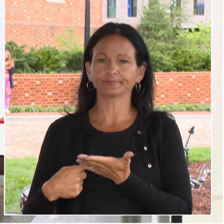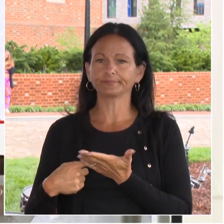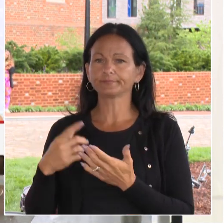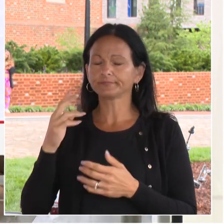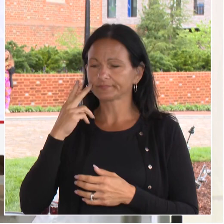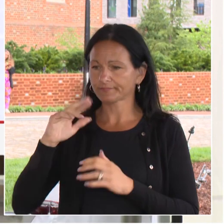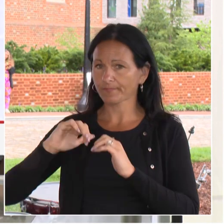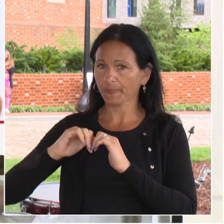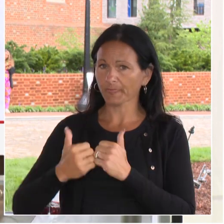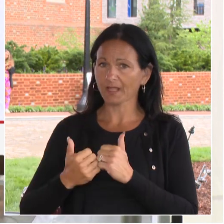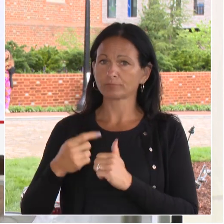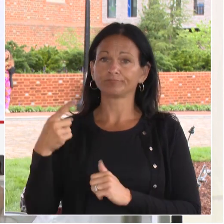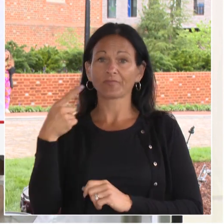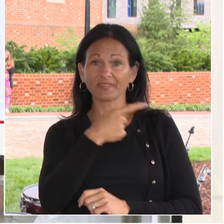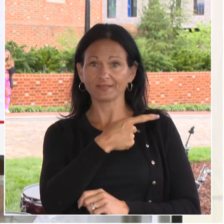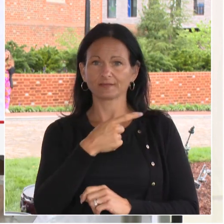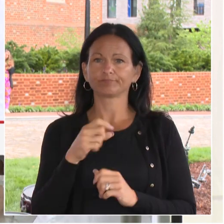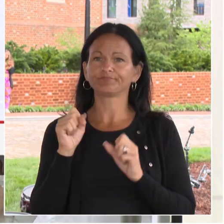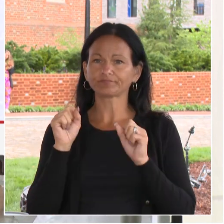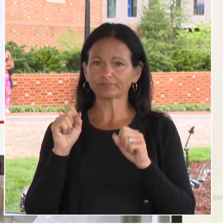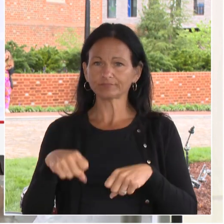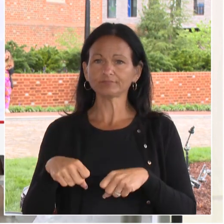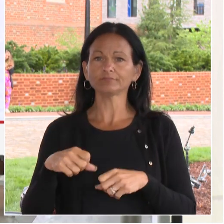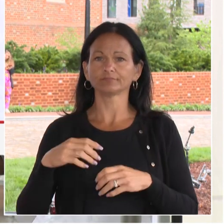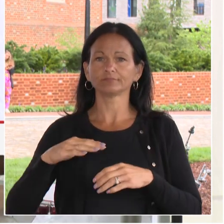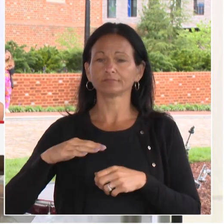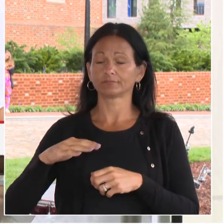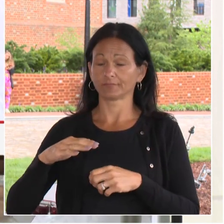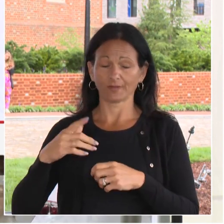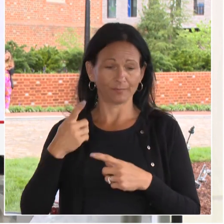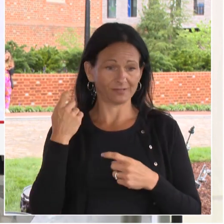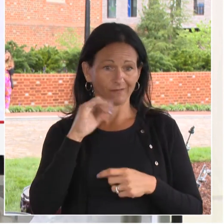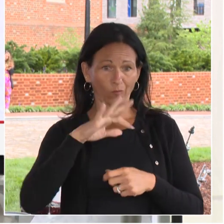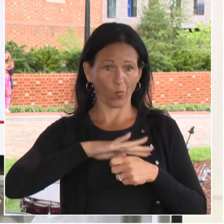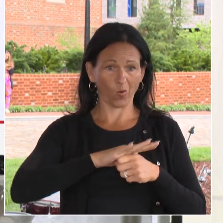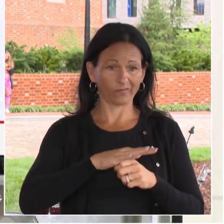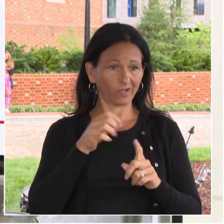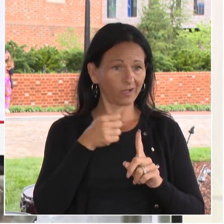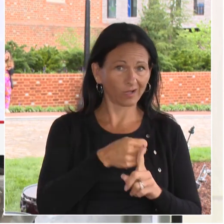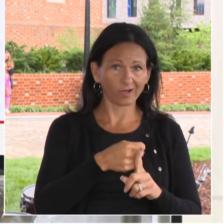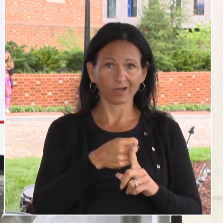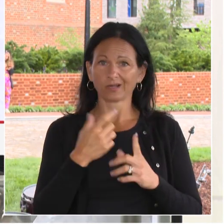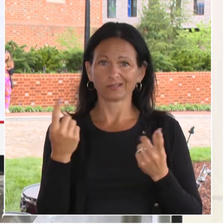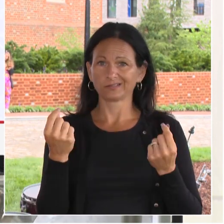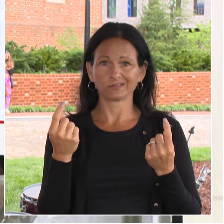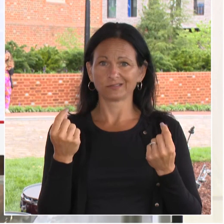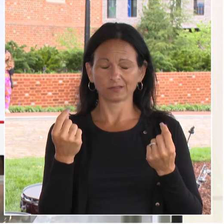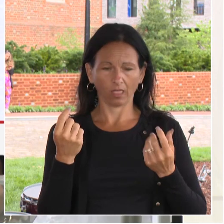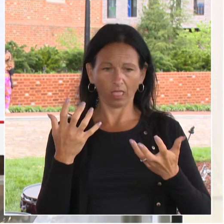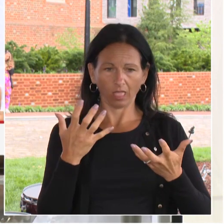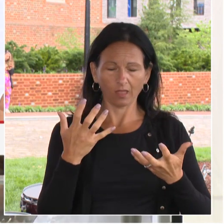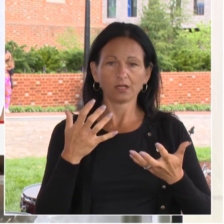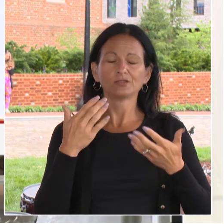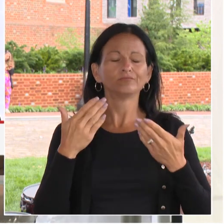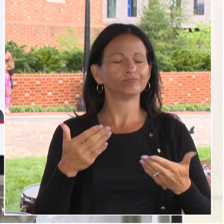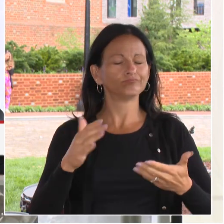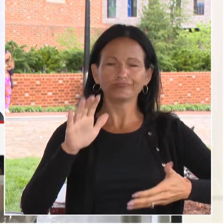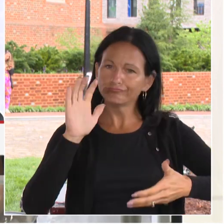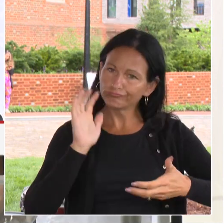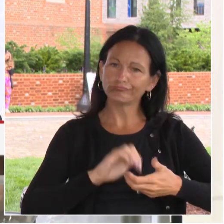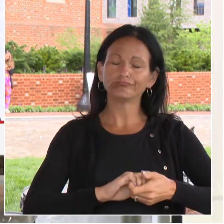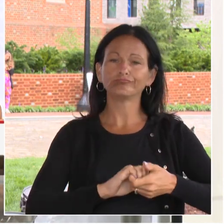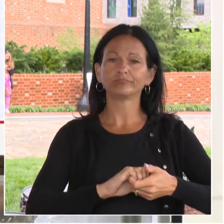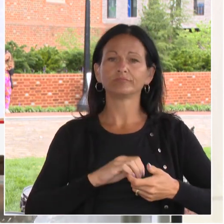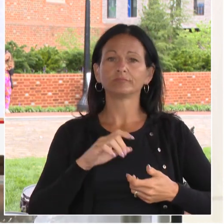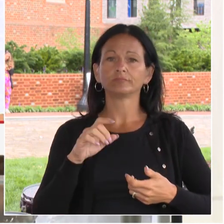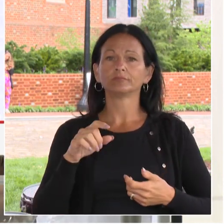might be incorporated in this work of art. Richard knew that he wanted the City Ridge sculpture to not only pay homage to